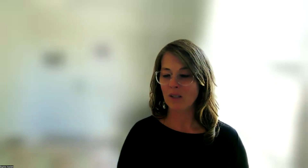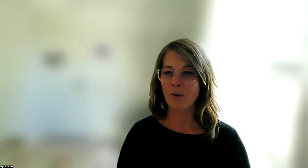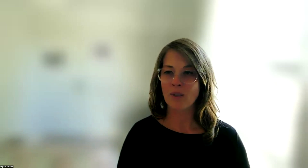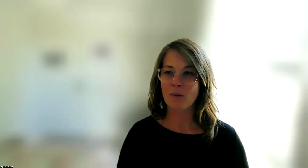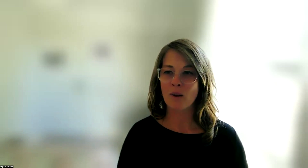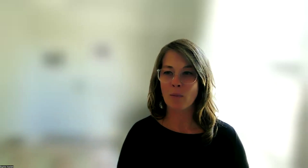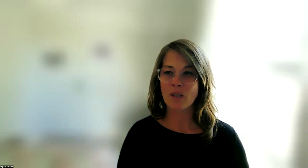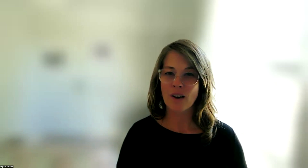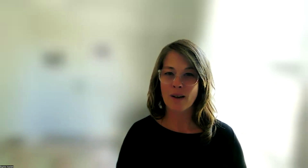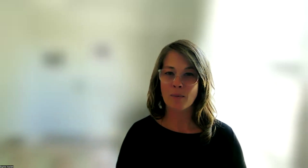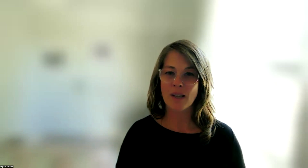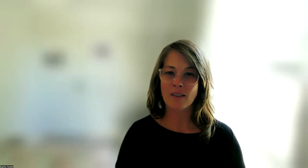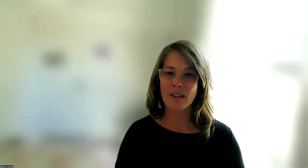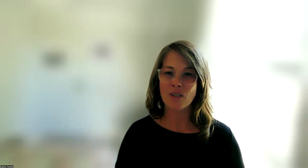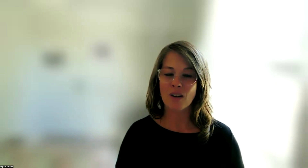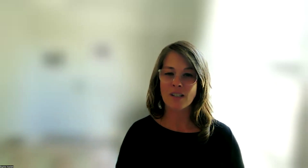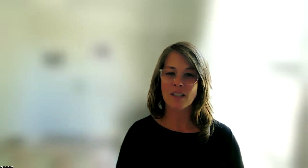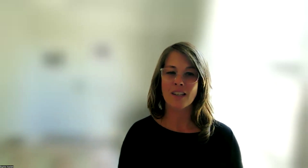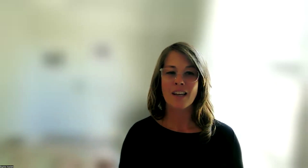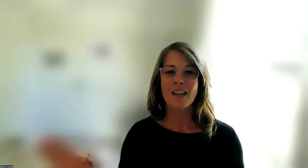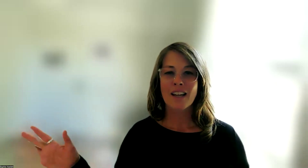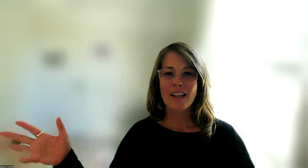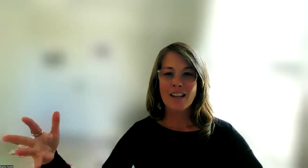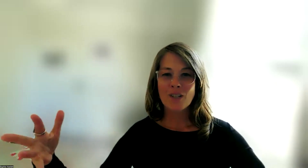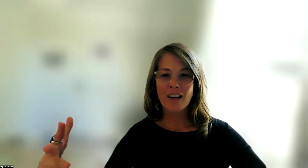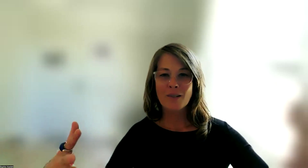like an octopus with a whole bunch of arms out there, trying to